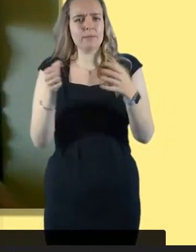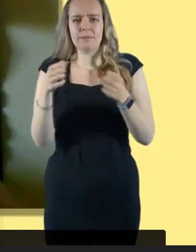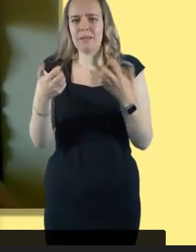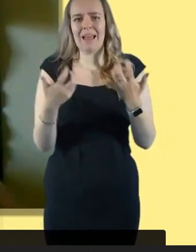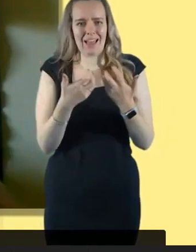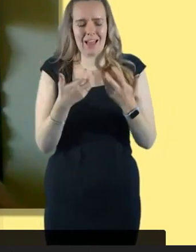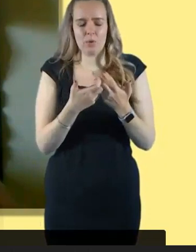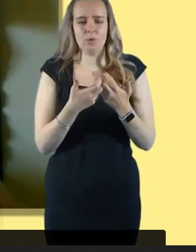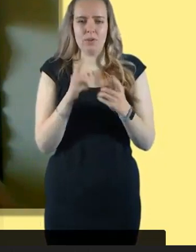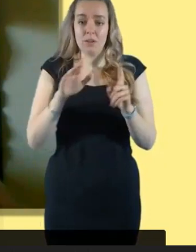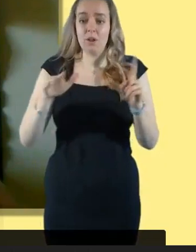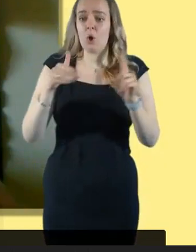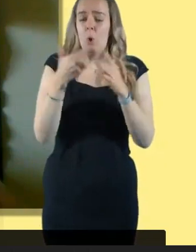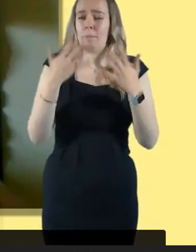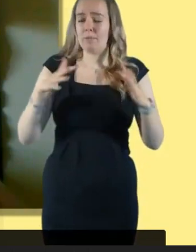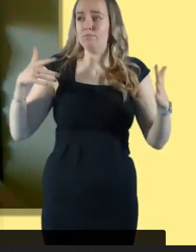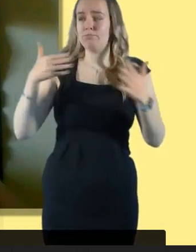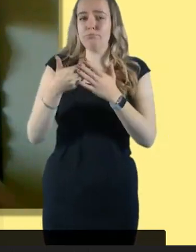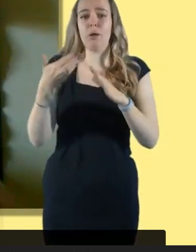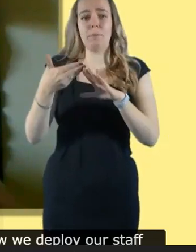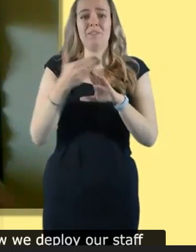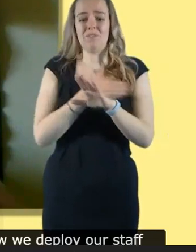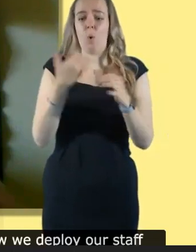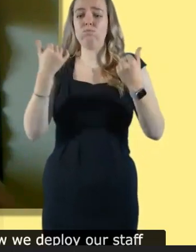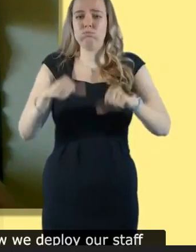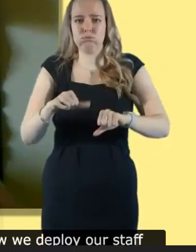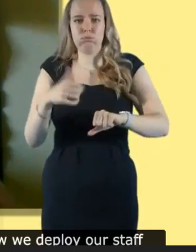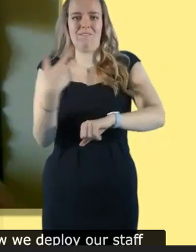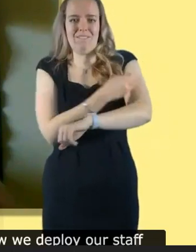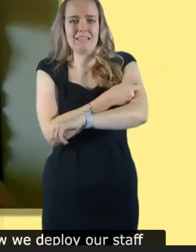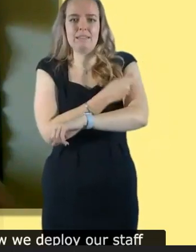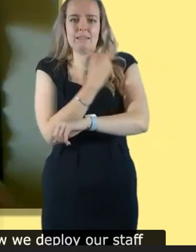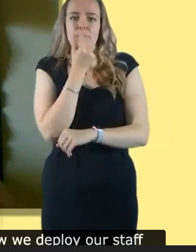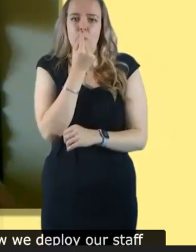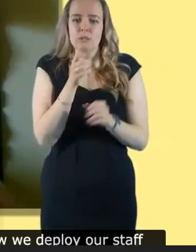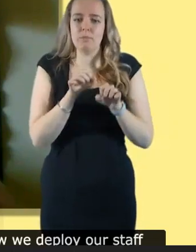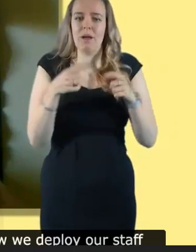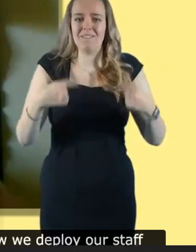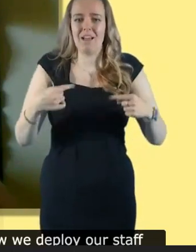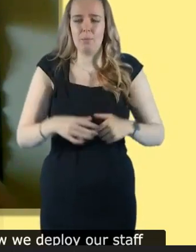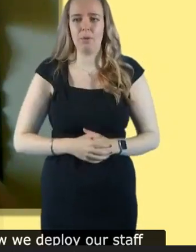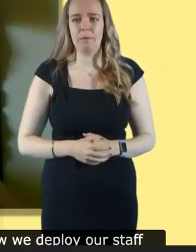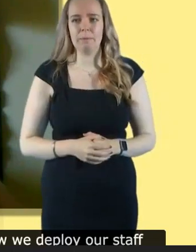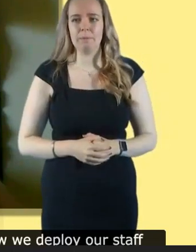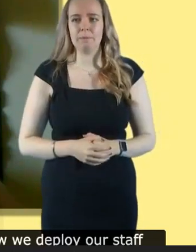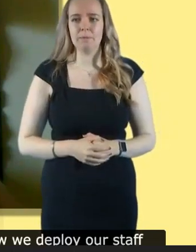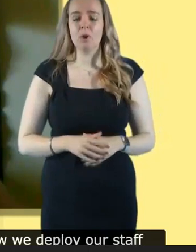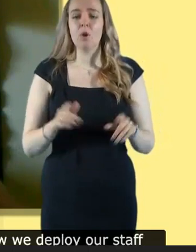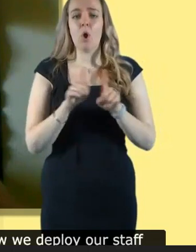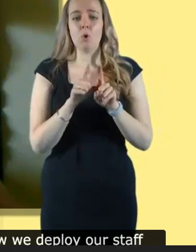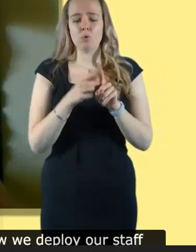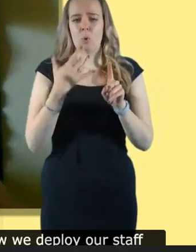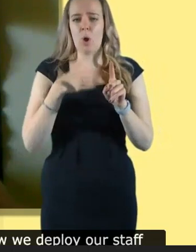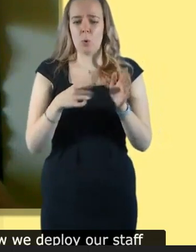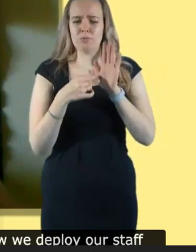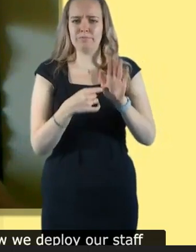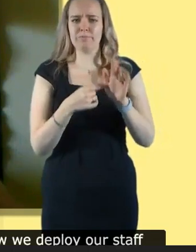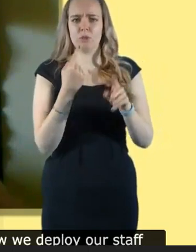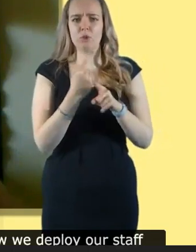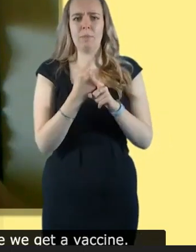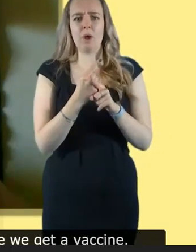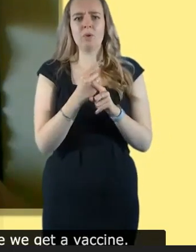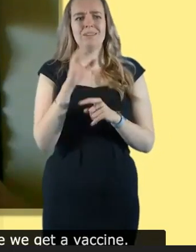for quite a few months before we get a vaccine widely available. I also want to flag up the point about zero COVID,